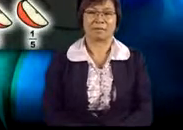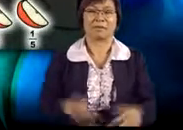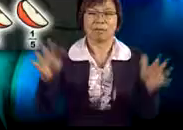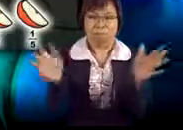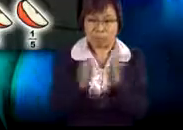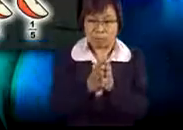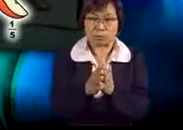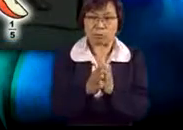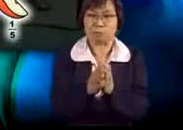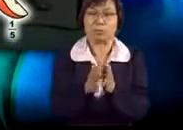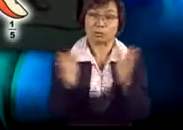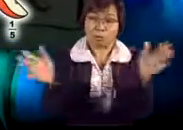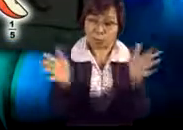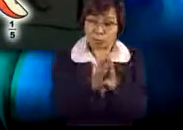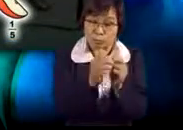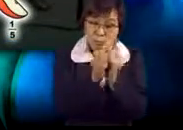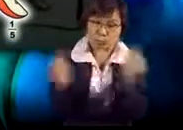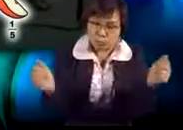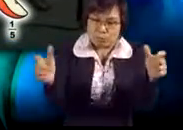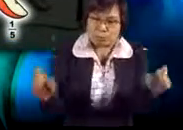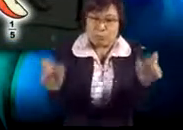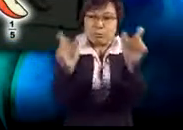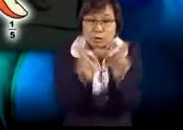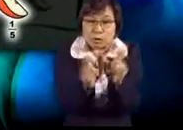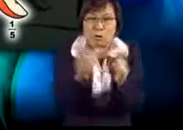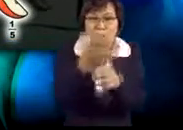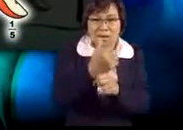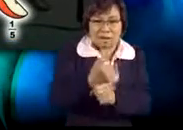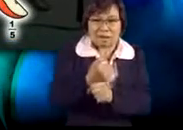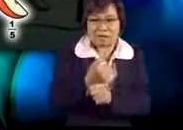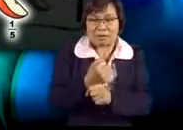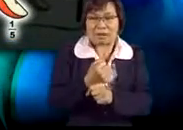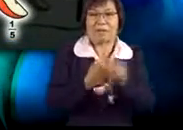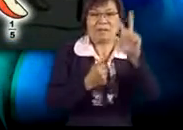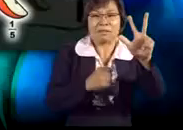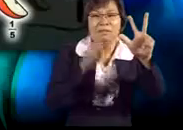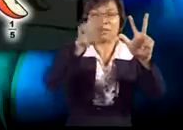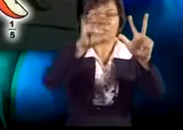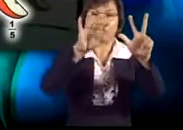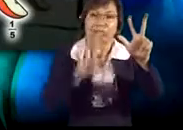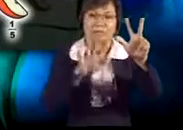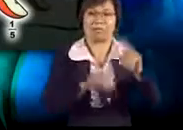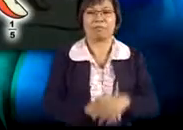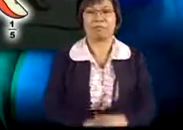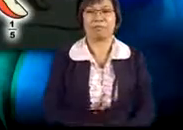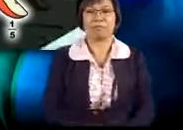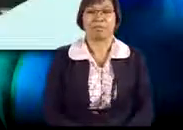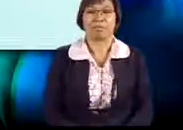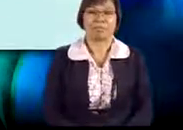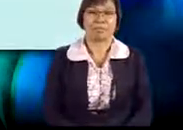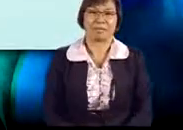When we put this together, we get 3 4/5.